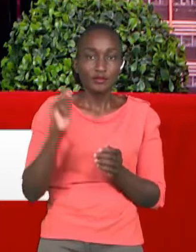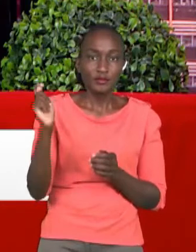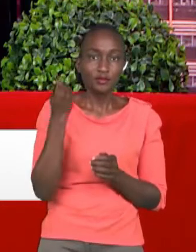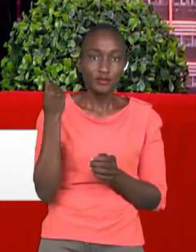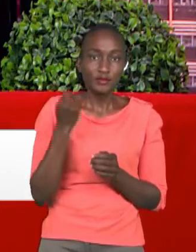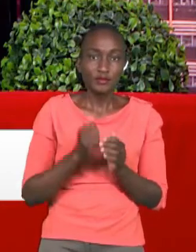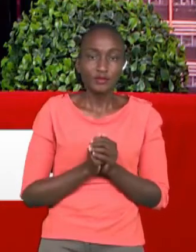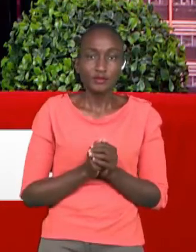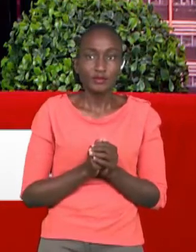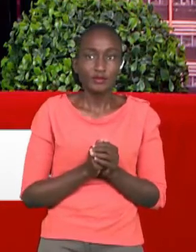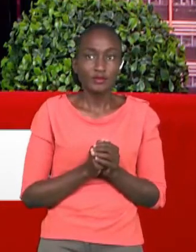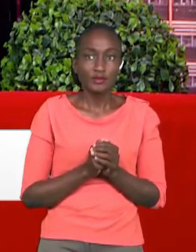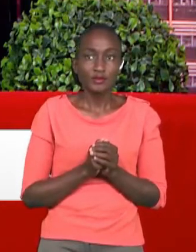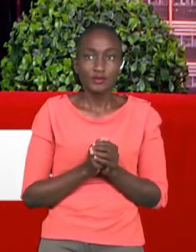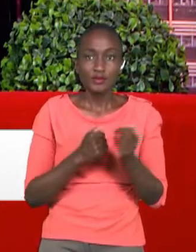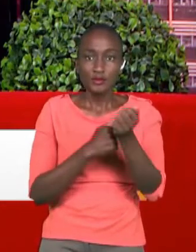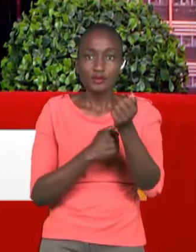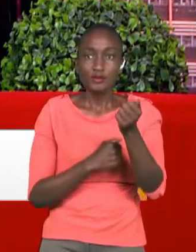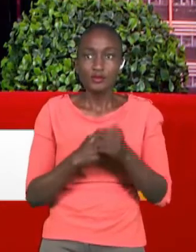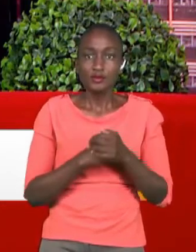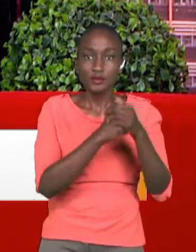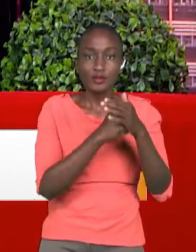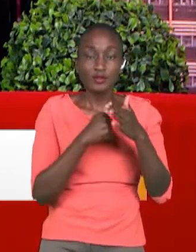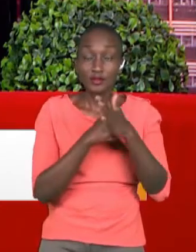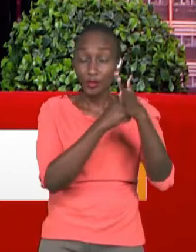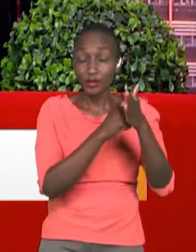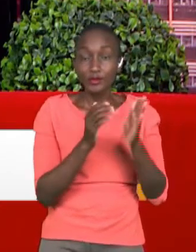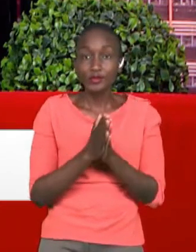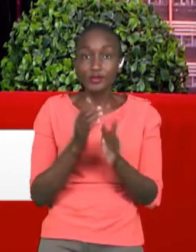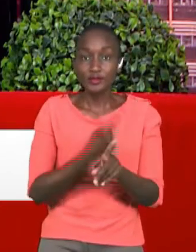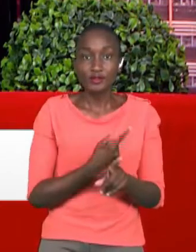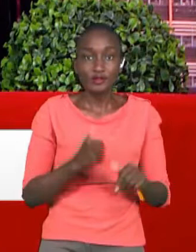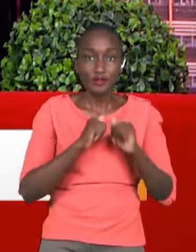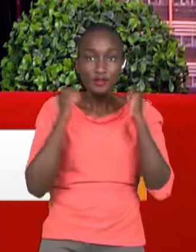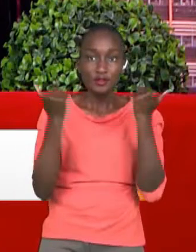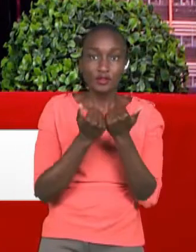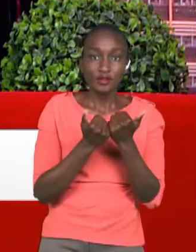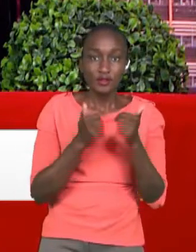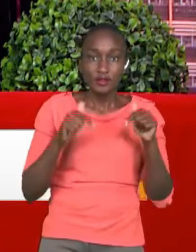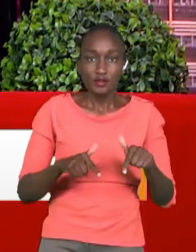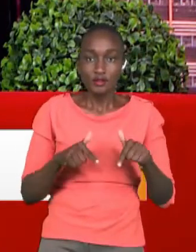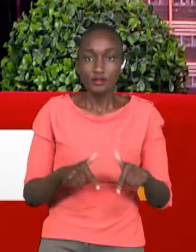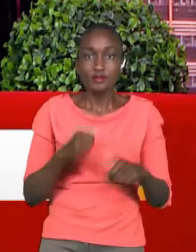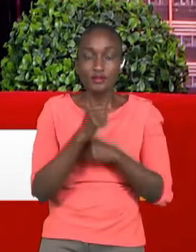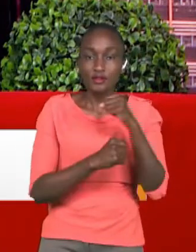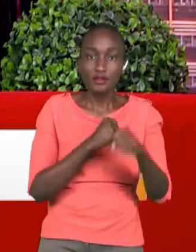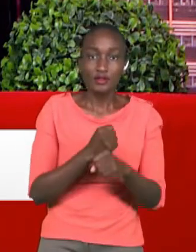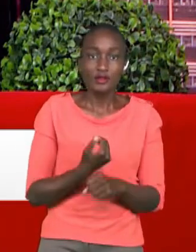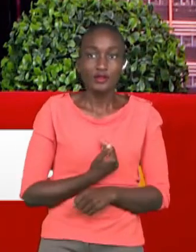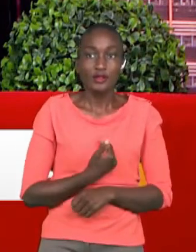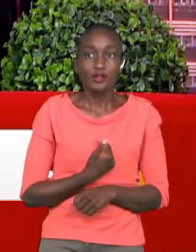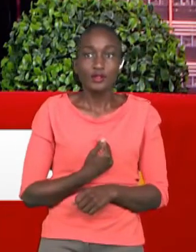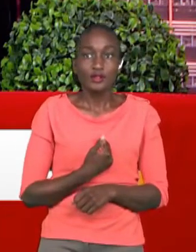and they support with the mats and the shirts like that. And this year we have we had